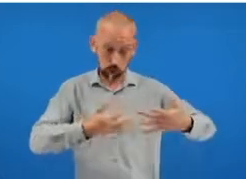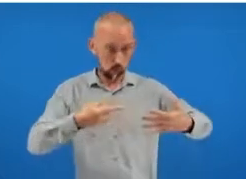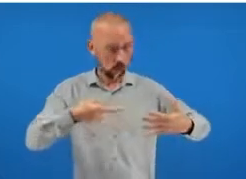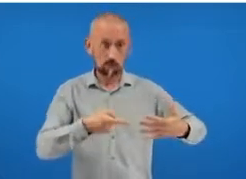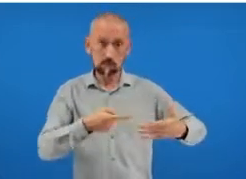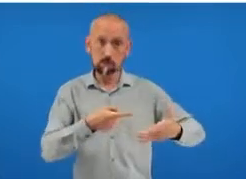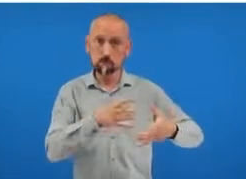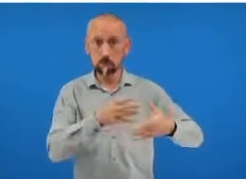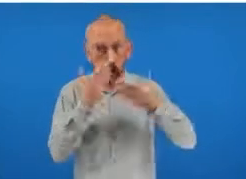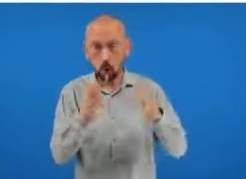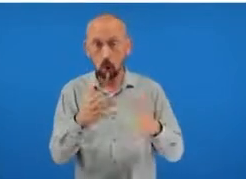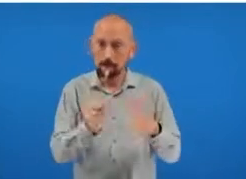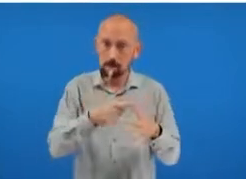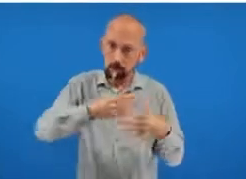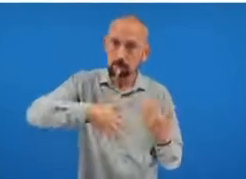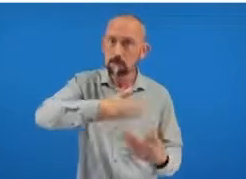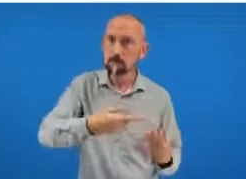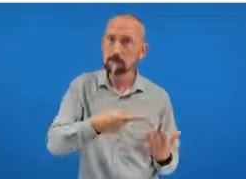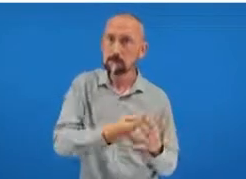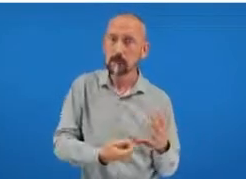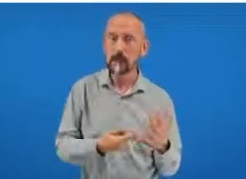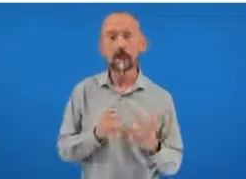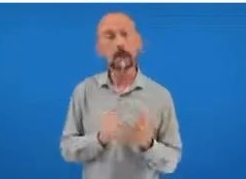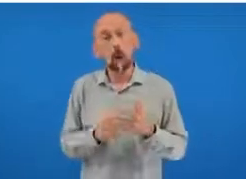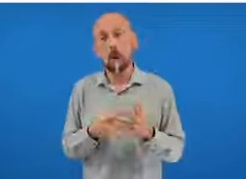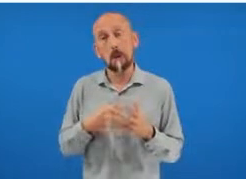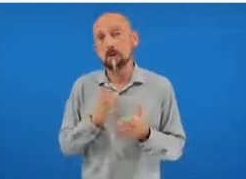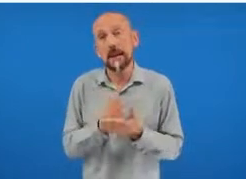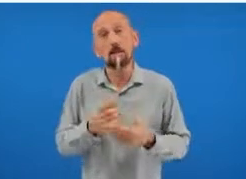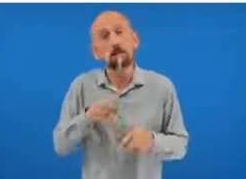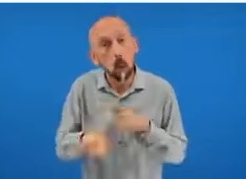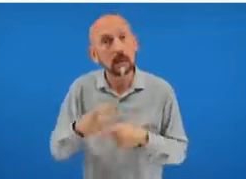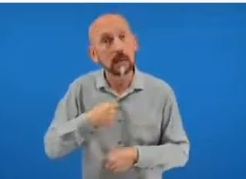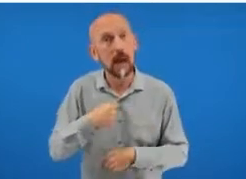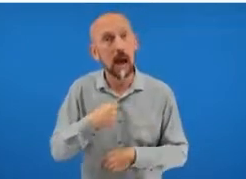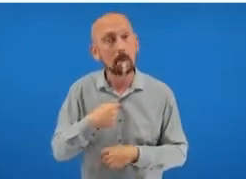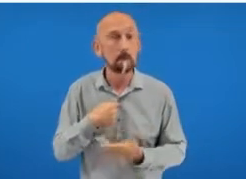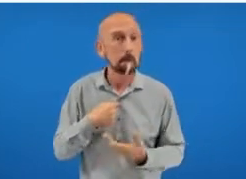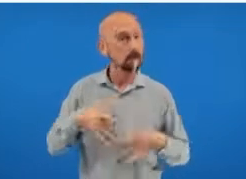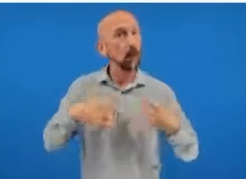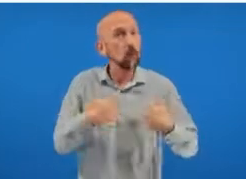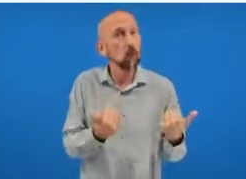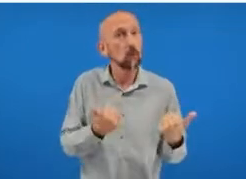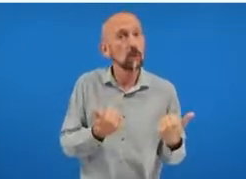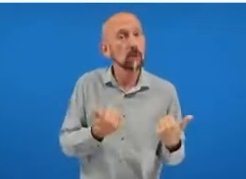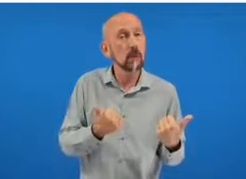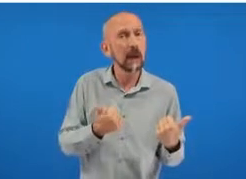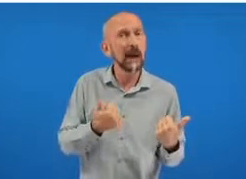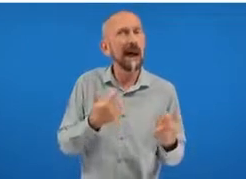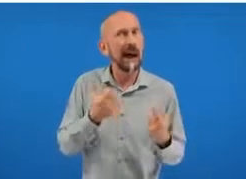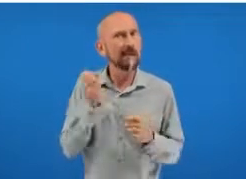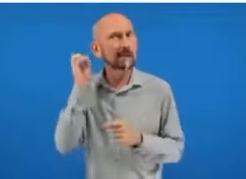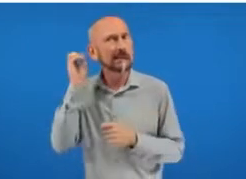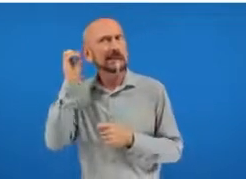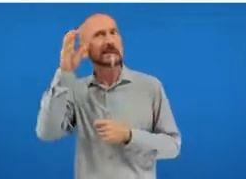feelings are, well, actually, I feel quite good most of the time. But I've got these flashbacks, these intrusive thoughts, the night sweats,